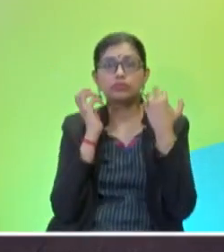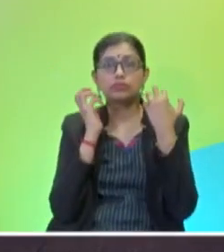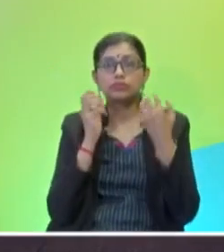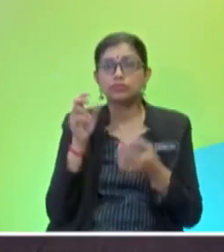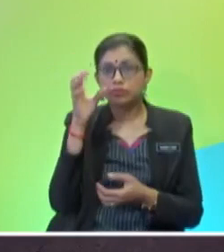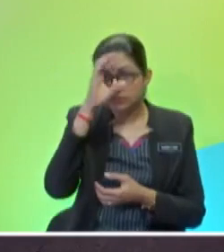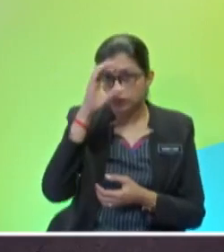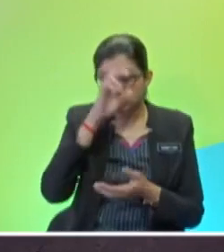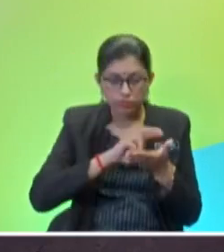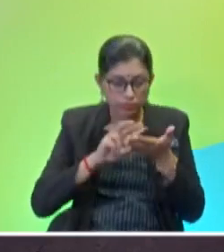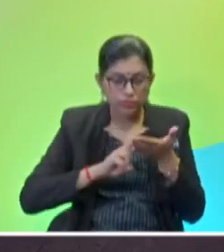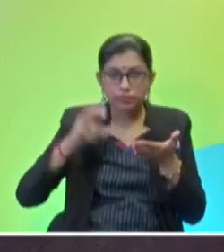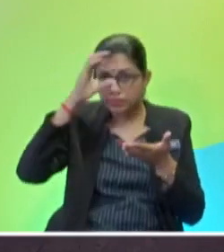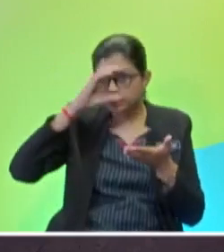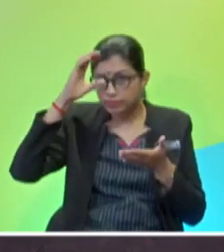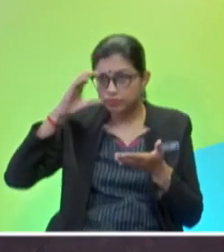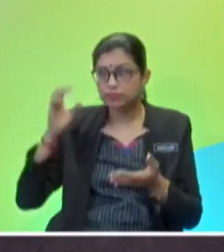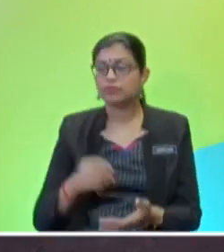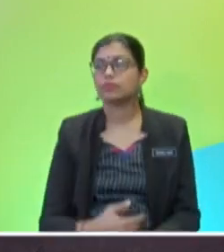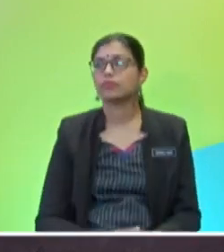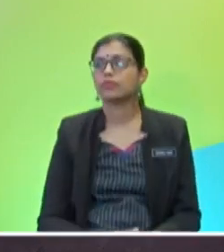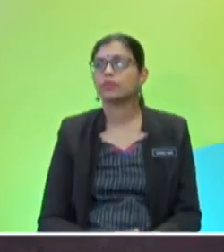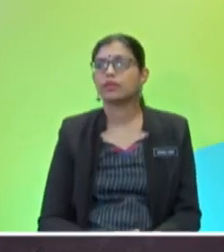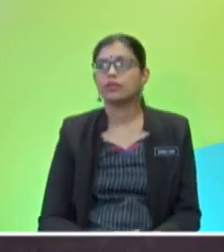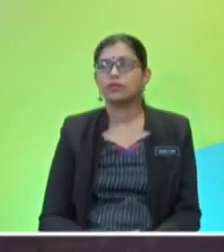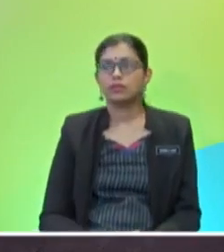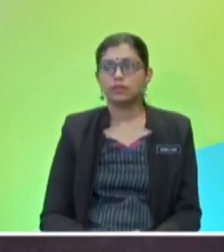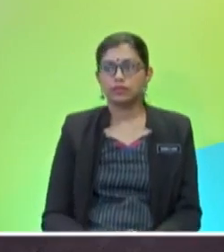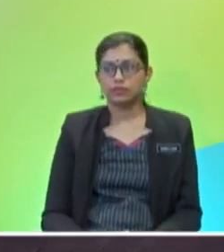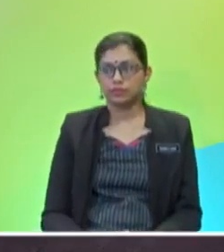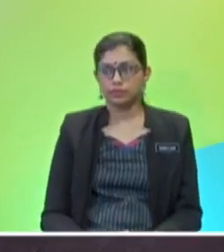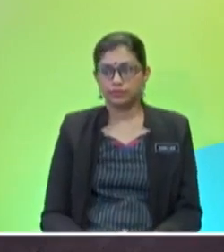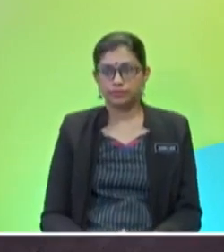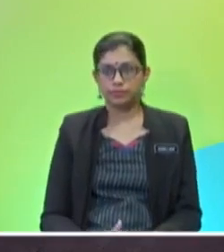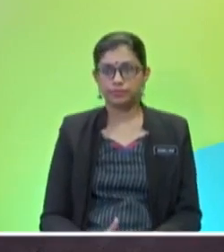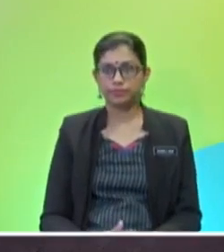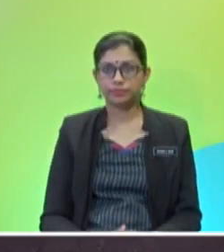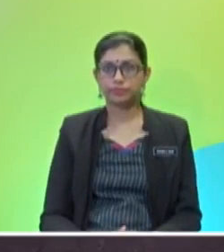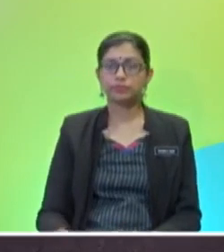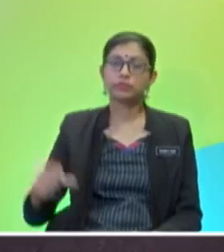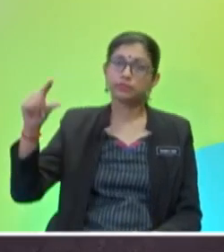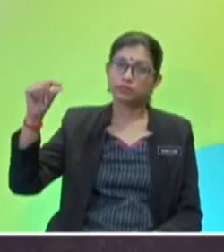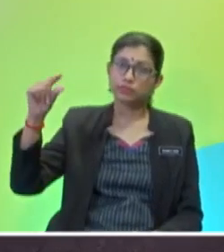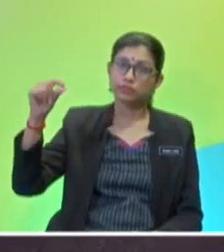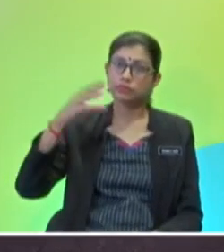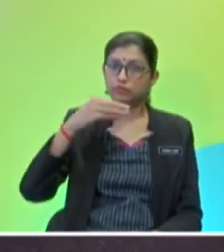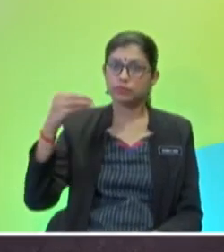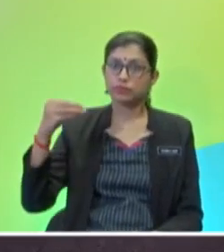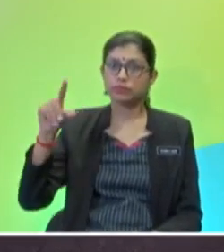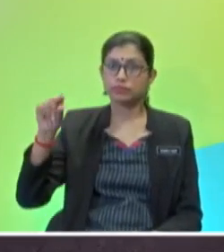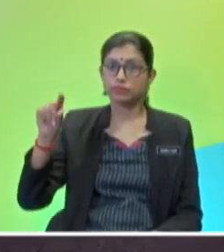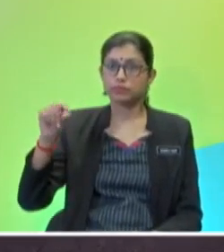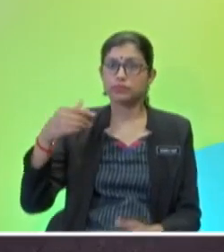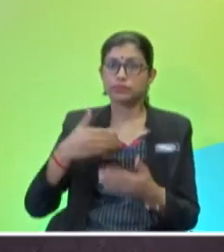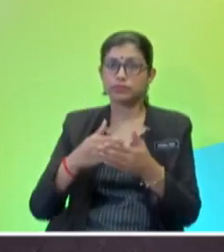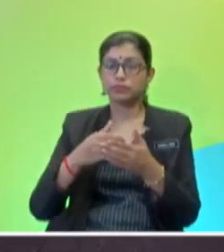Okay, which one? This one. Yes. Yes. So just put on Yeah. some glue Okay. and you just paste Place the it in front here. information.